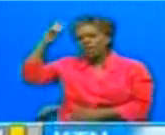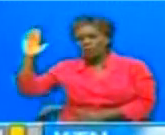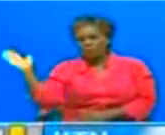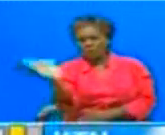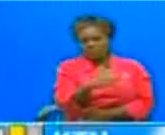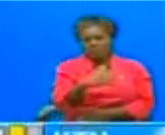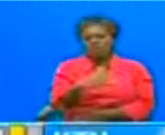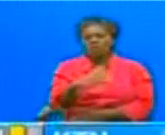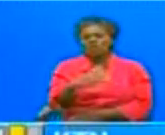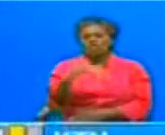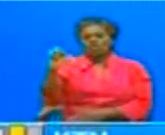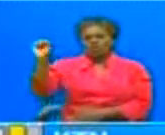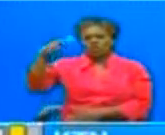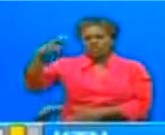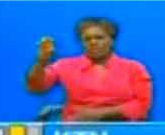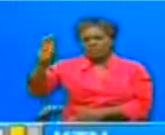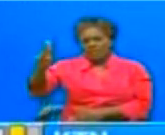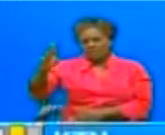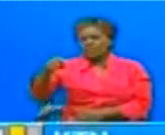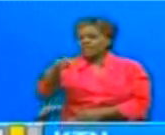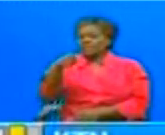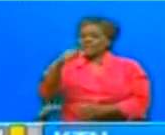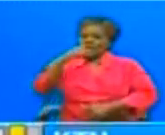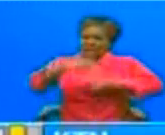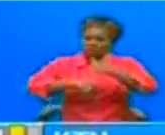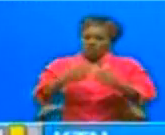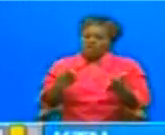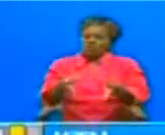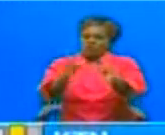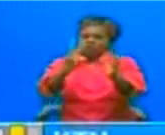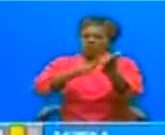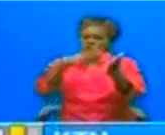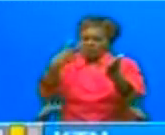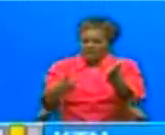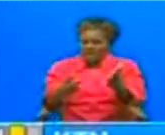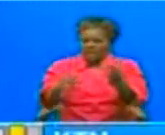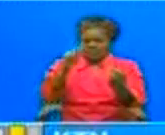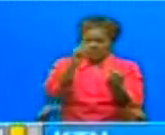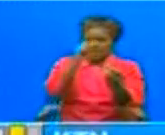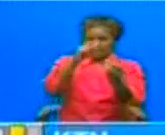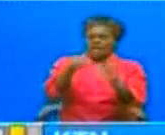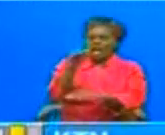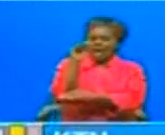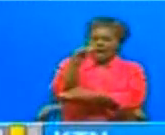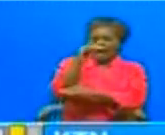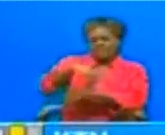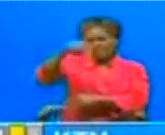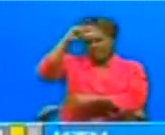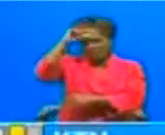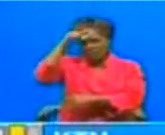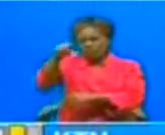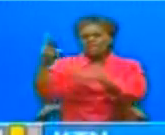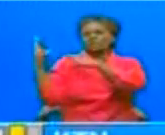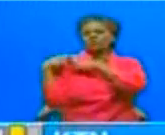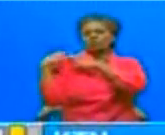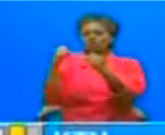among others. The commission says action should be taken on any officer who fails the ethics test and urged the state bodies mandated to